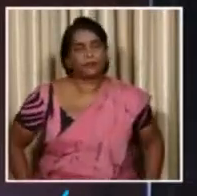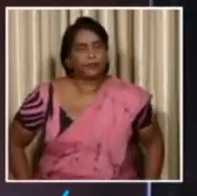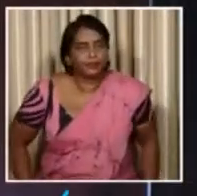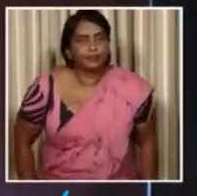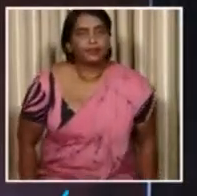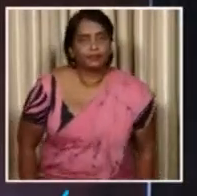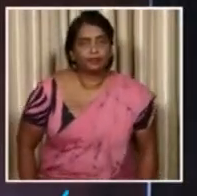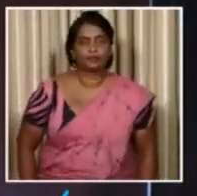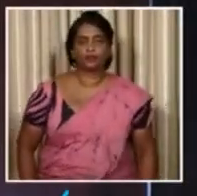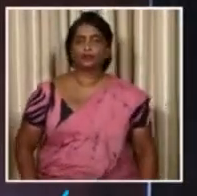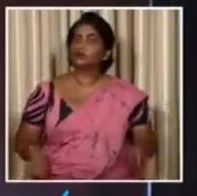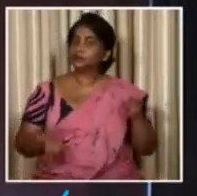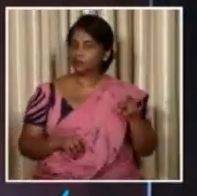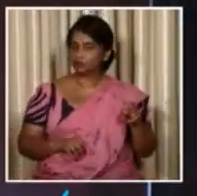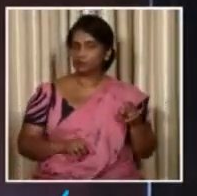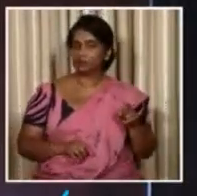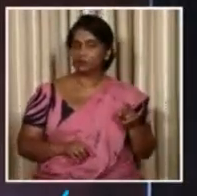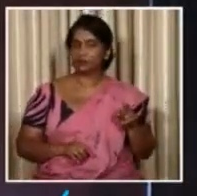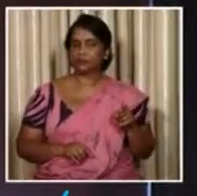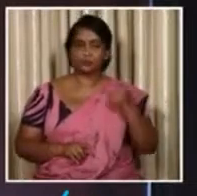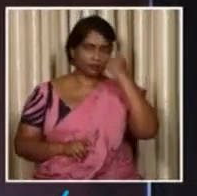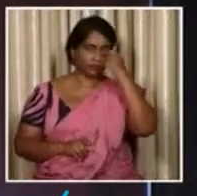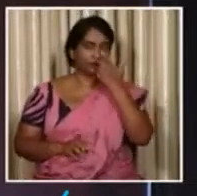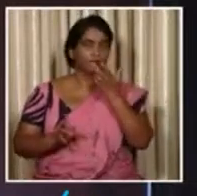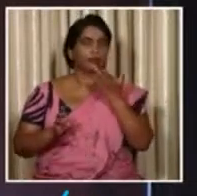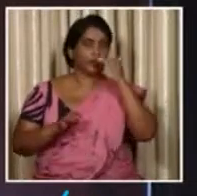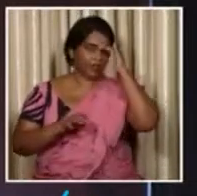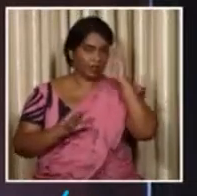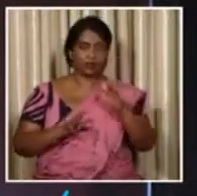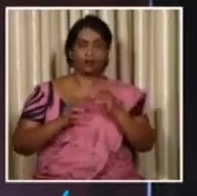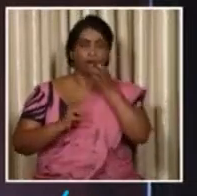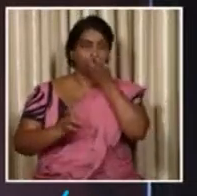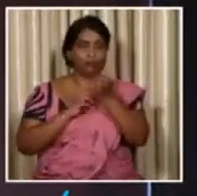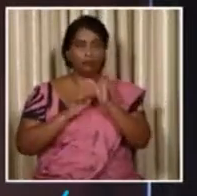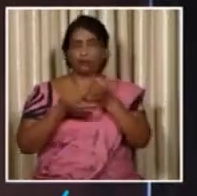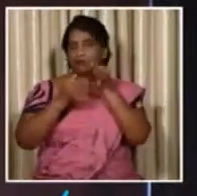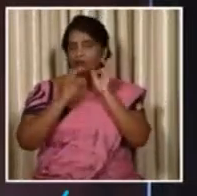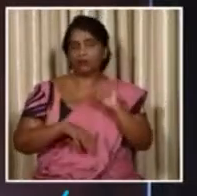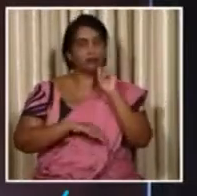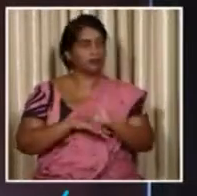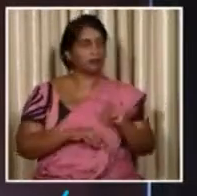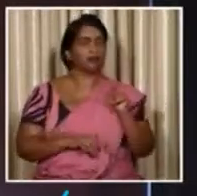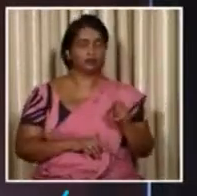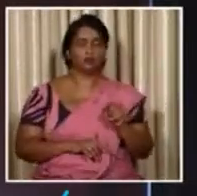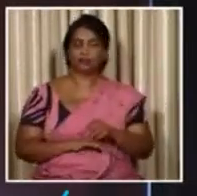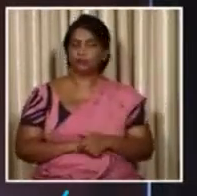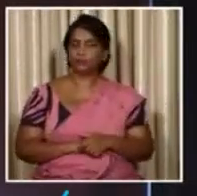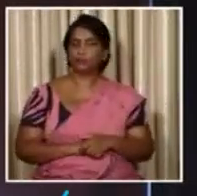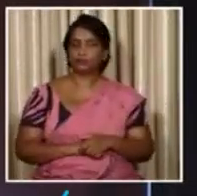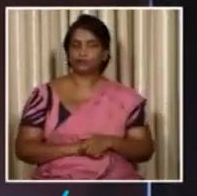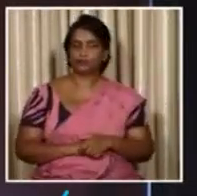planned Easter Sunday attack, Honorable Justice Minister? I know we are all facing serious challenge in the